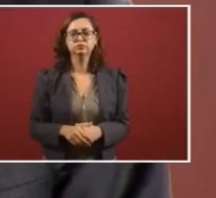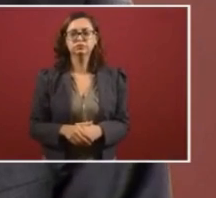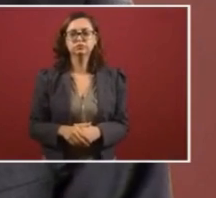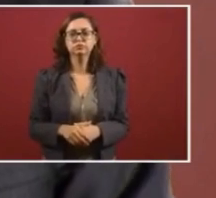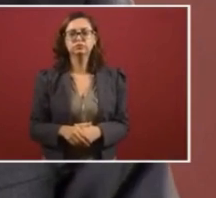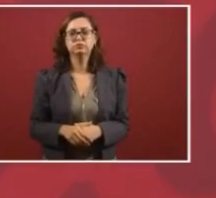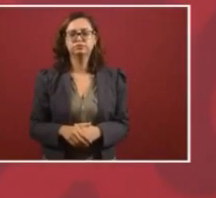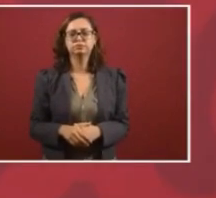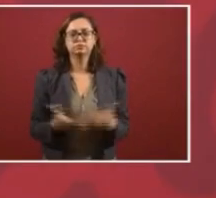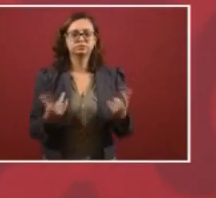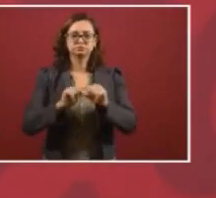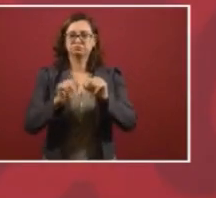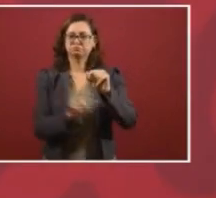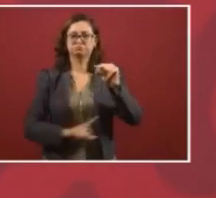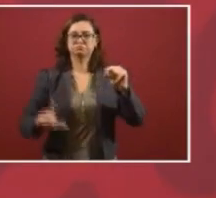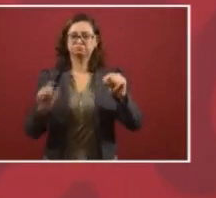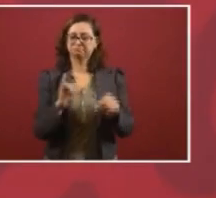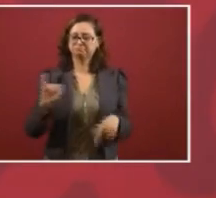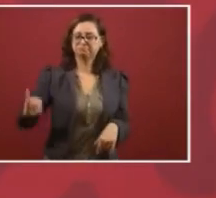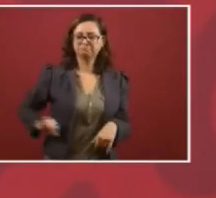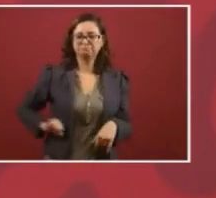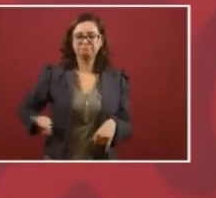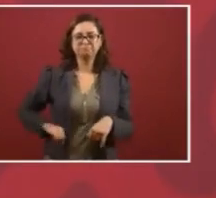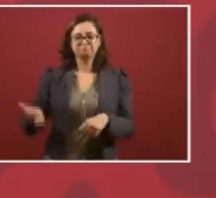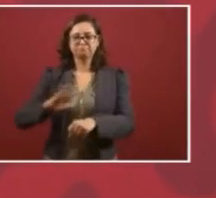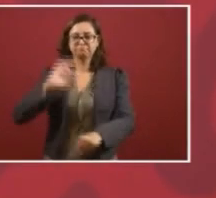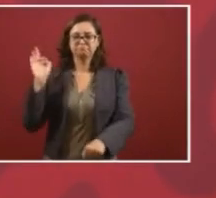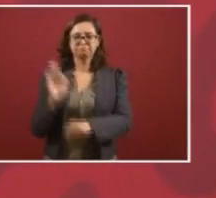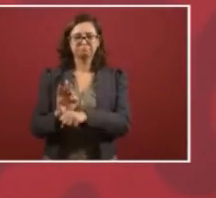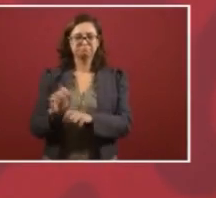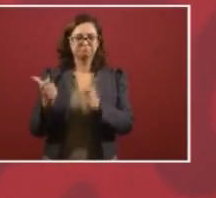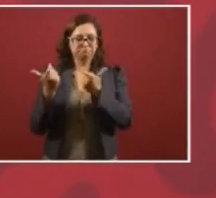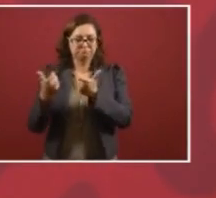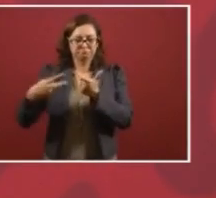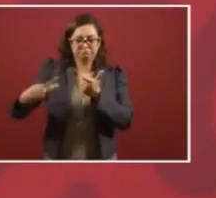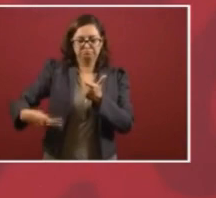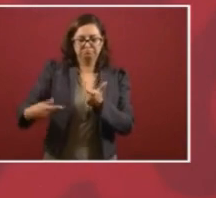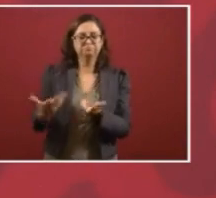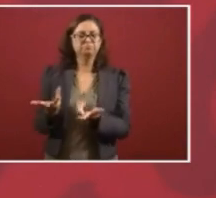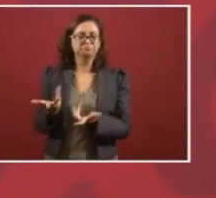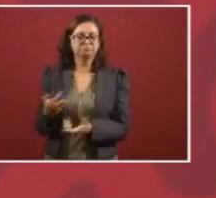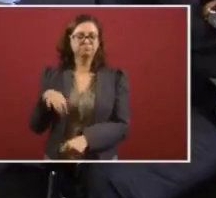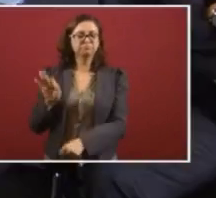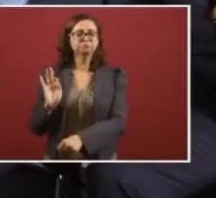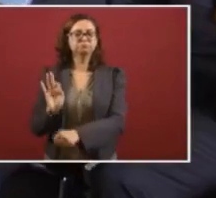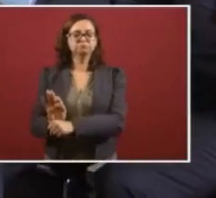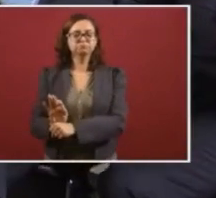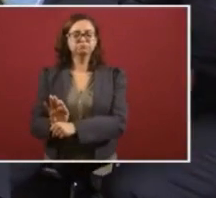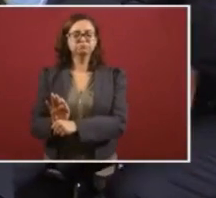for the interest, the national interest for public hacienda.